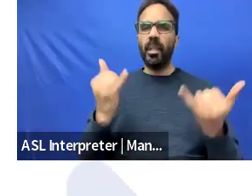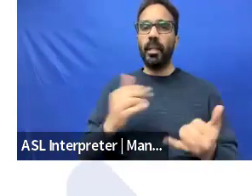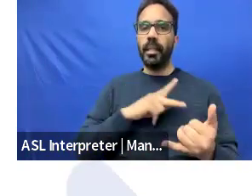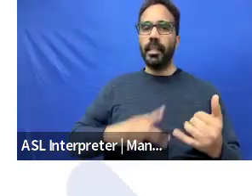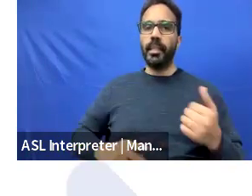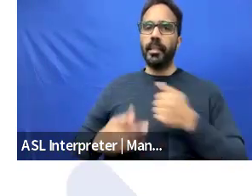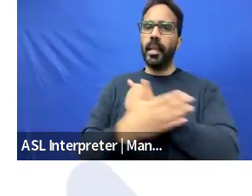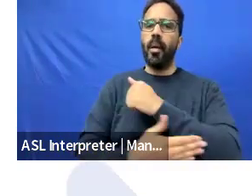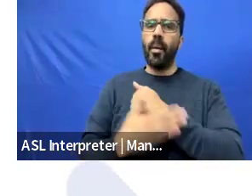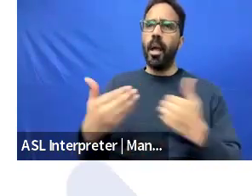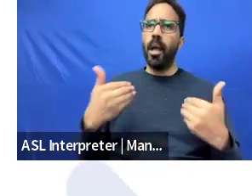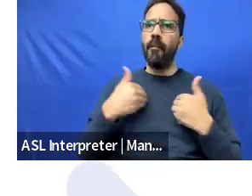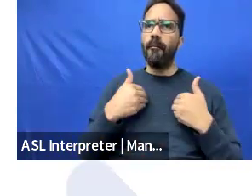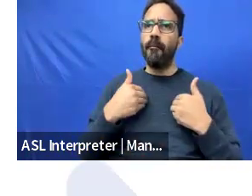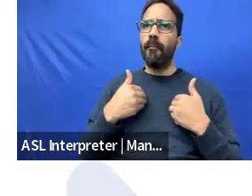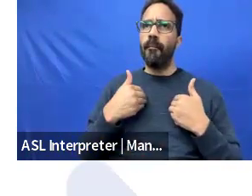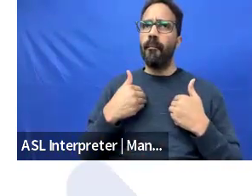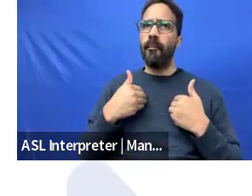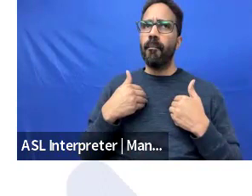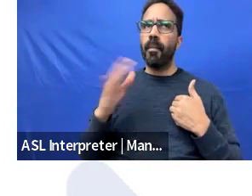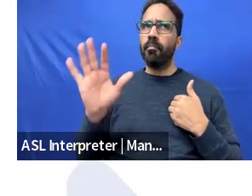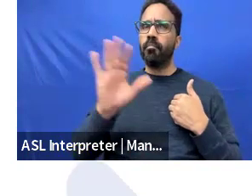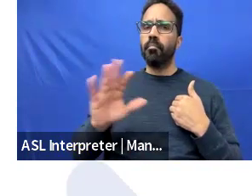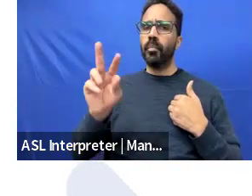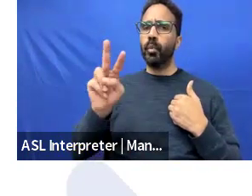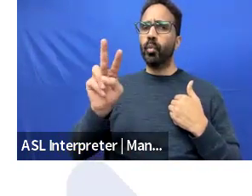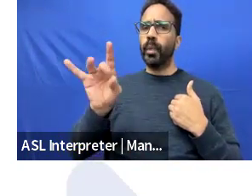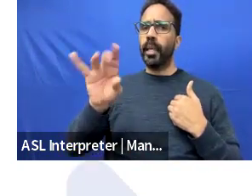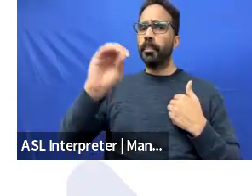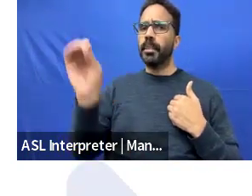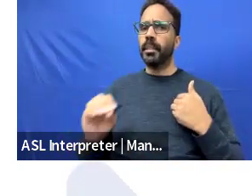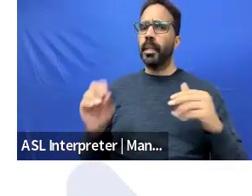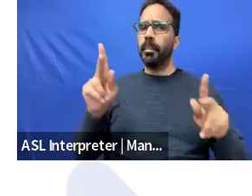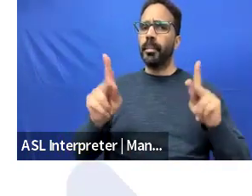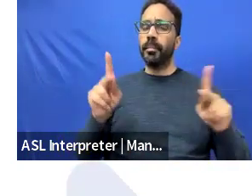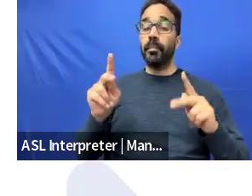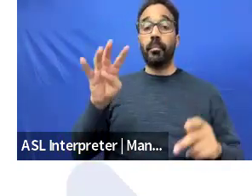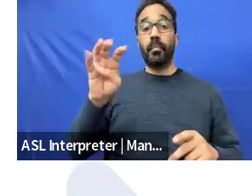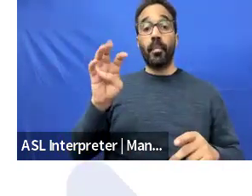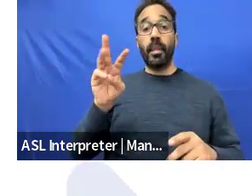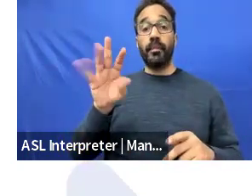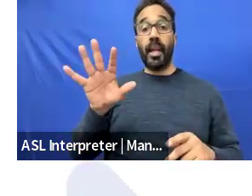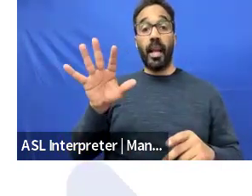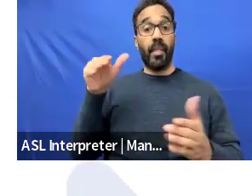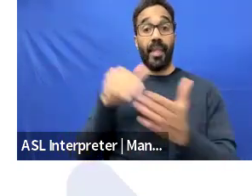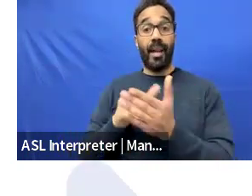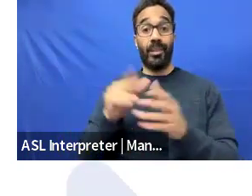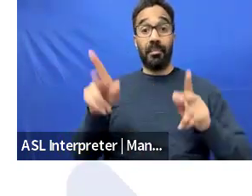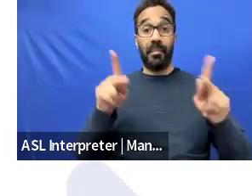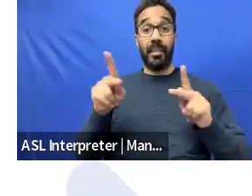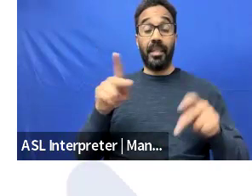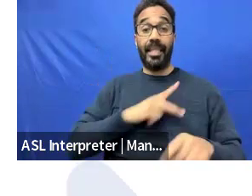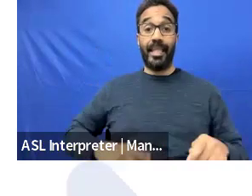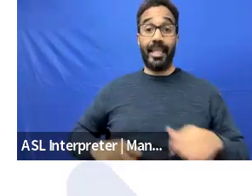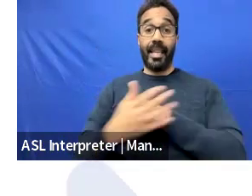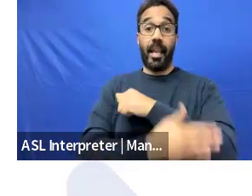have, I think it's 28% of individuals, 465,000 folks in King County have got